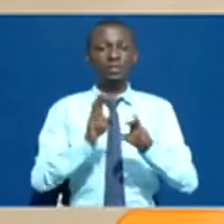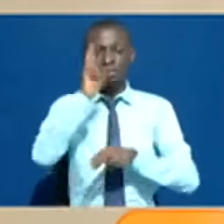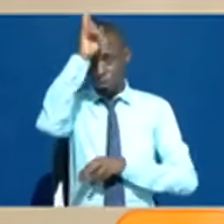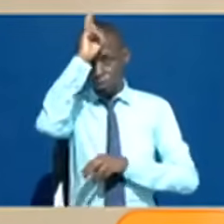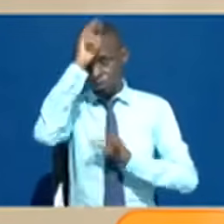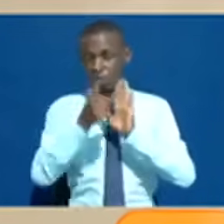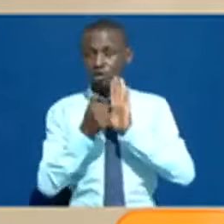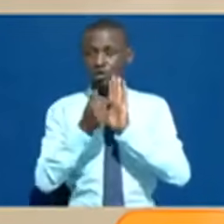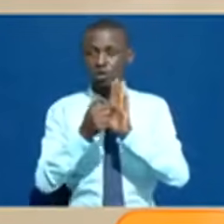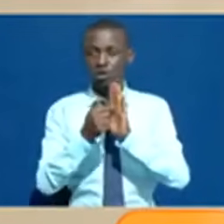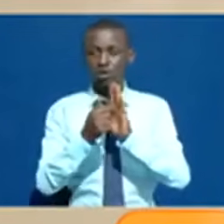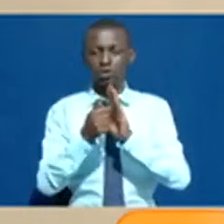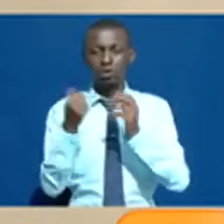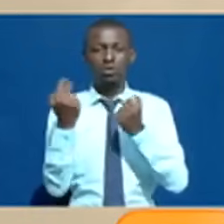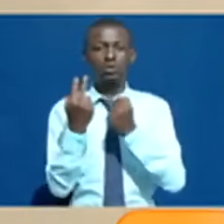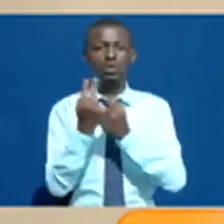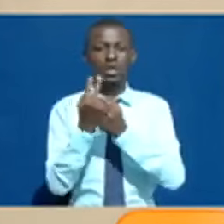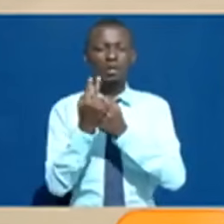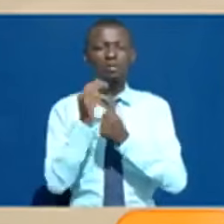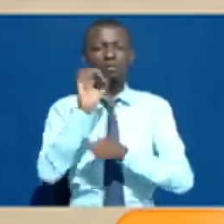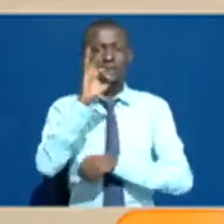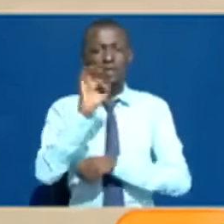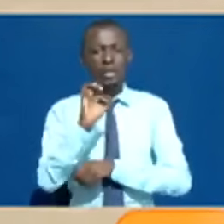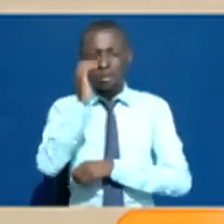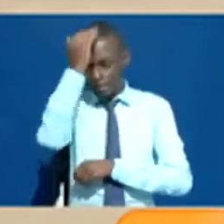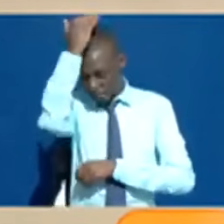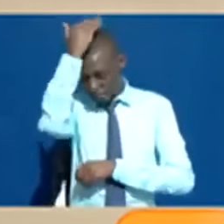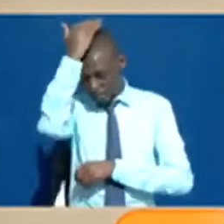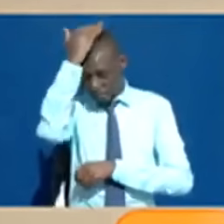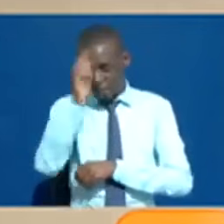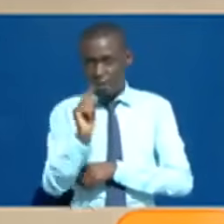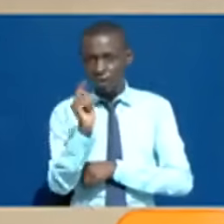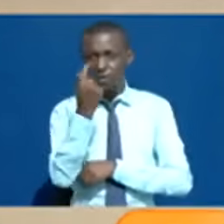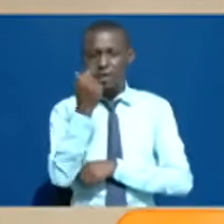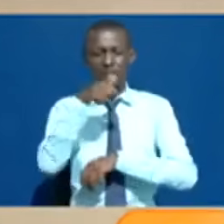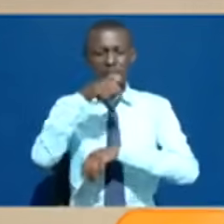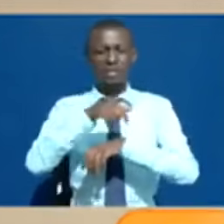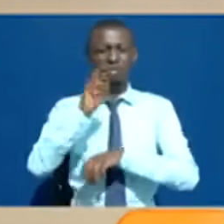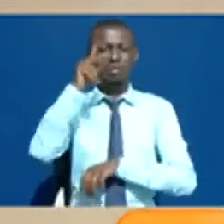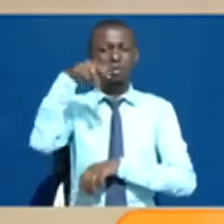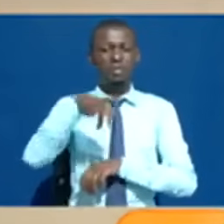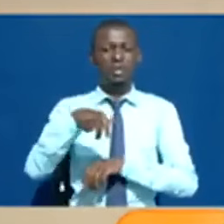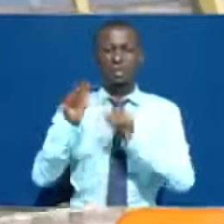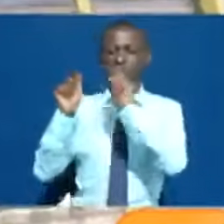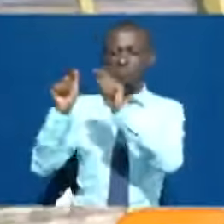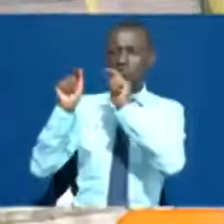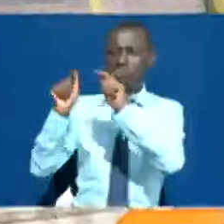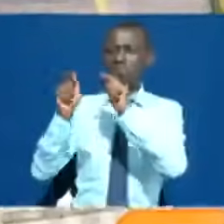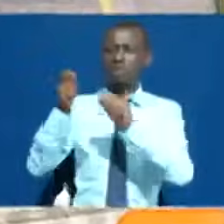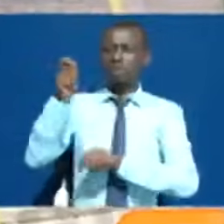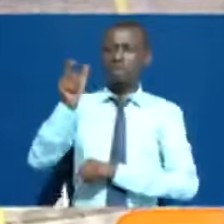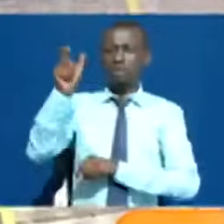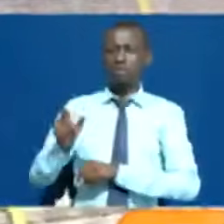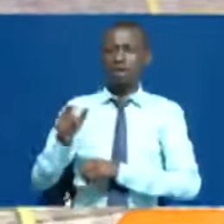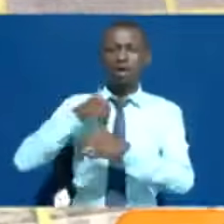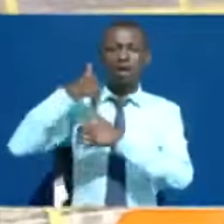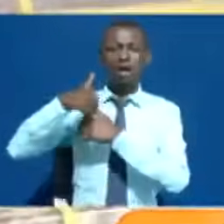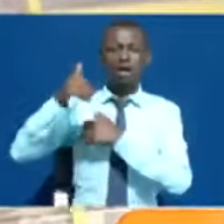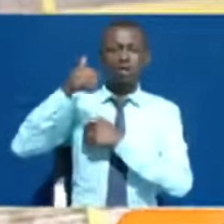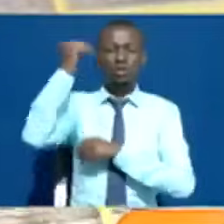at around 1:30 p.m. on Monday, the first-term member of parliament confronted the magistrate outside the courtroom